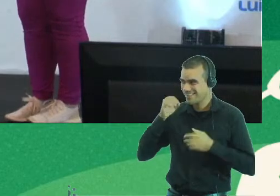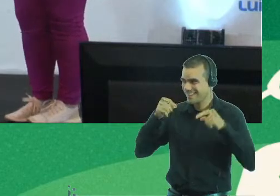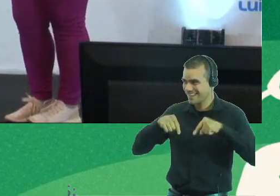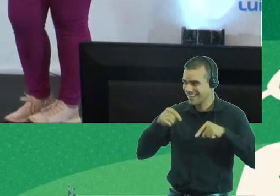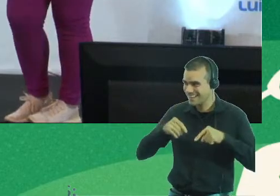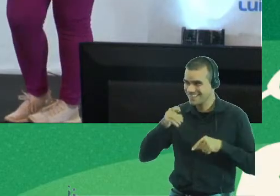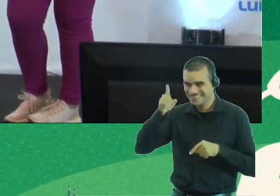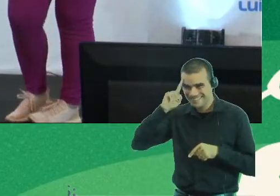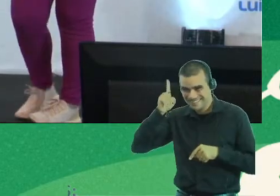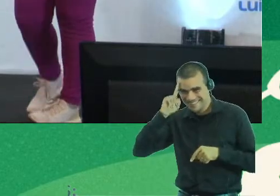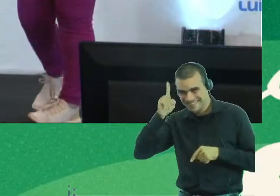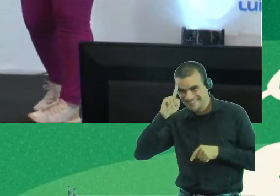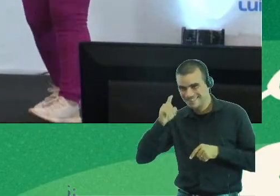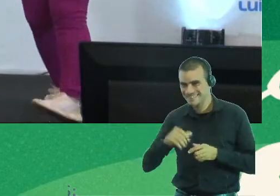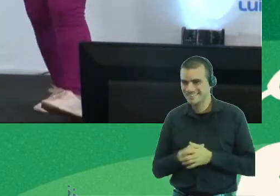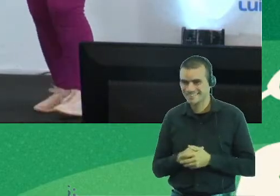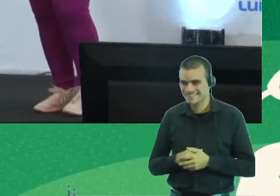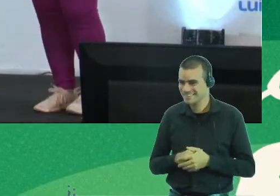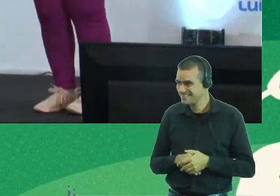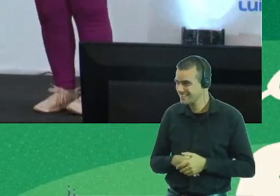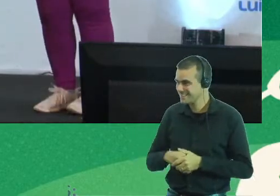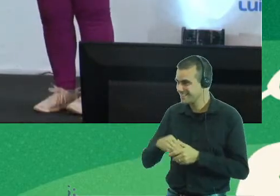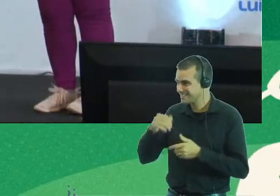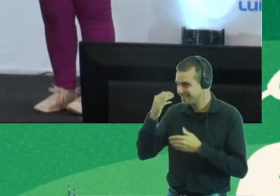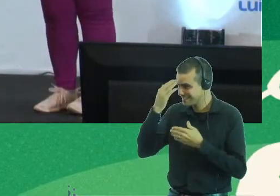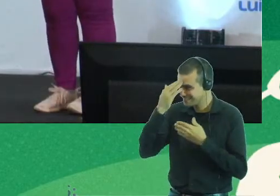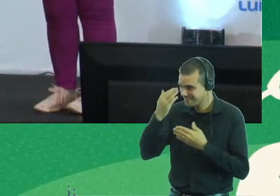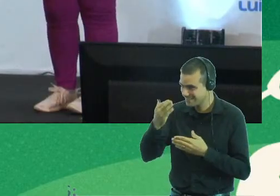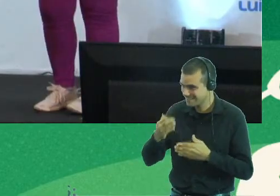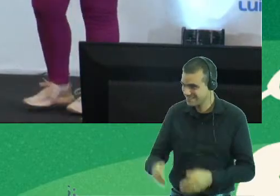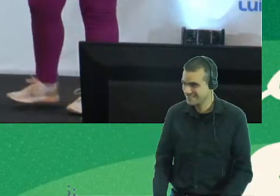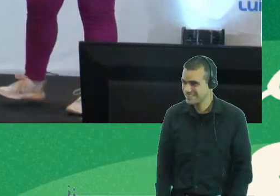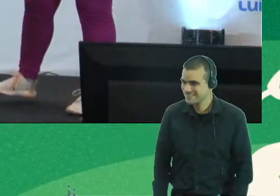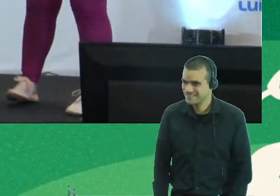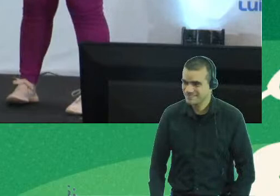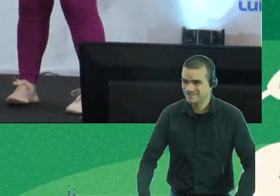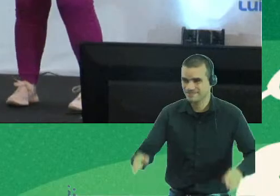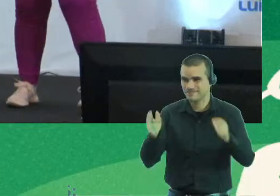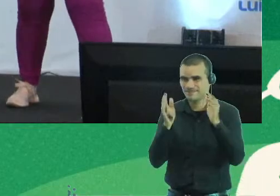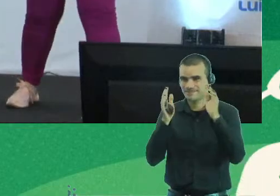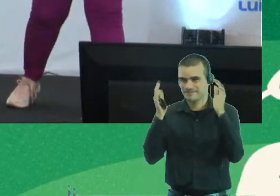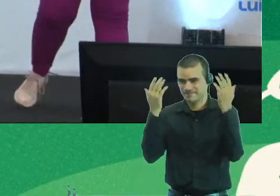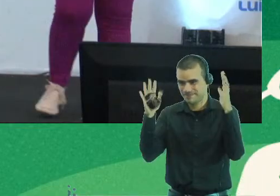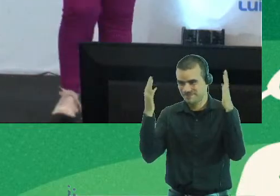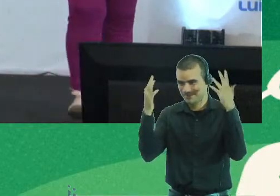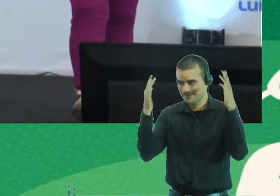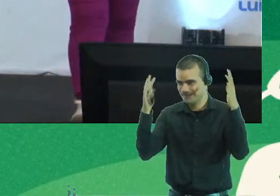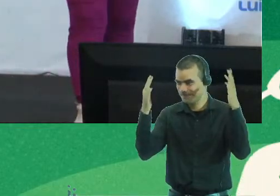Oh, thank you. Obrigada, gente. Até a próxima. Thank you, everybody.